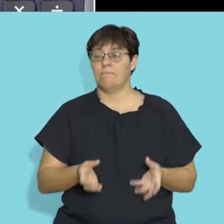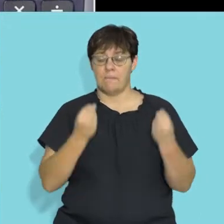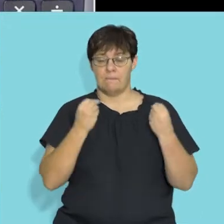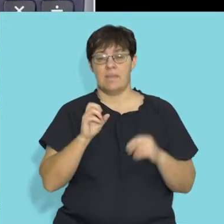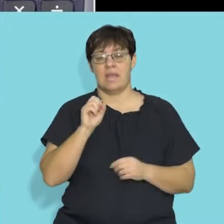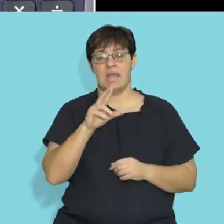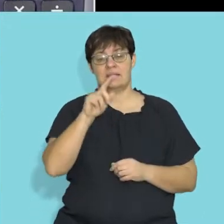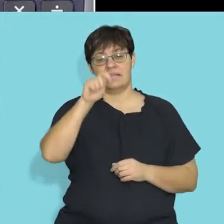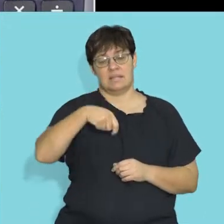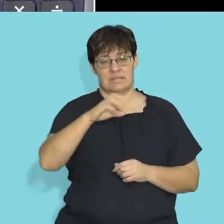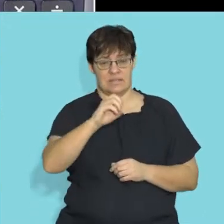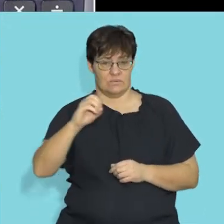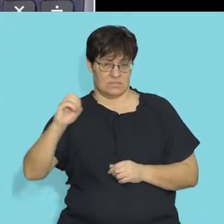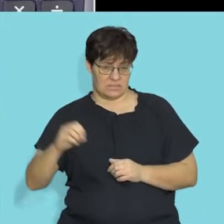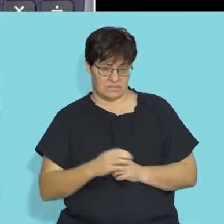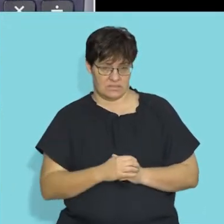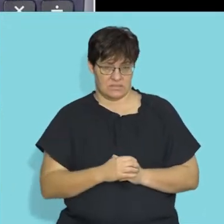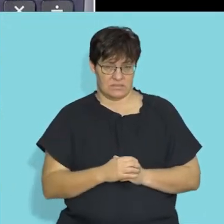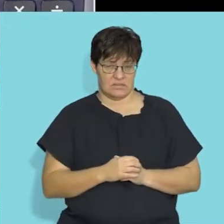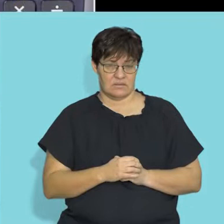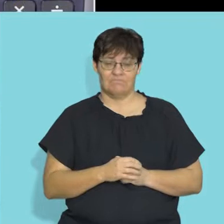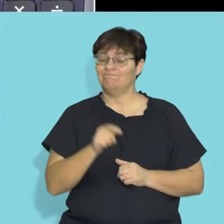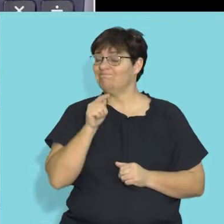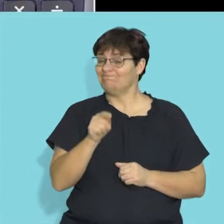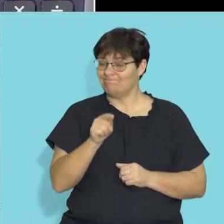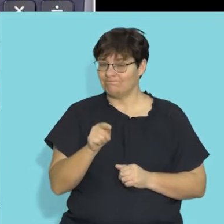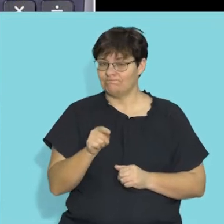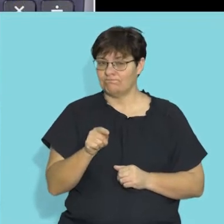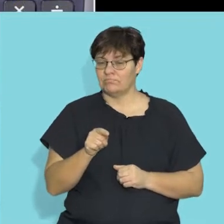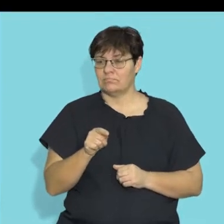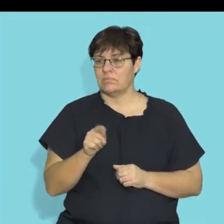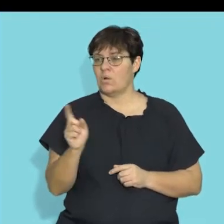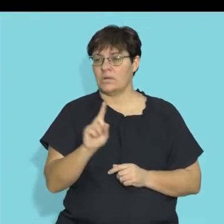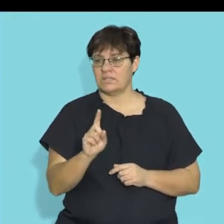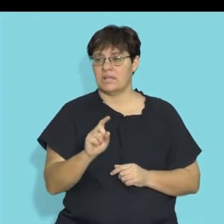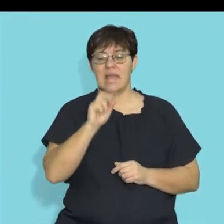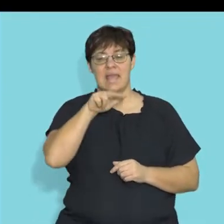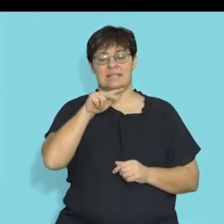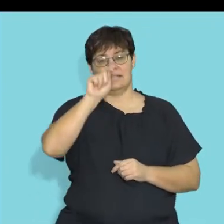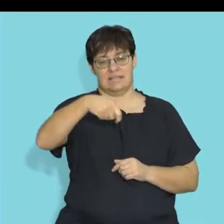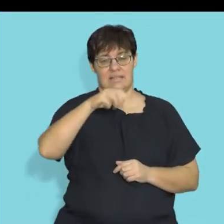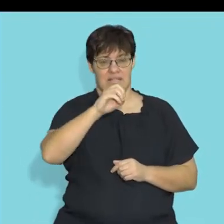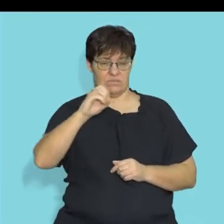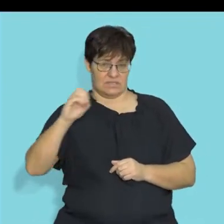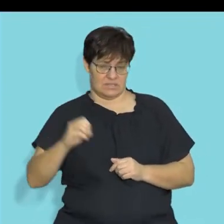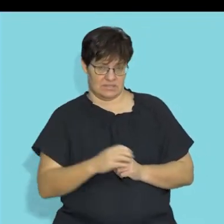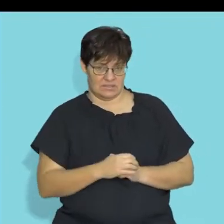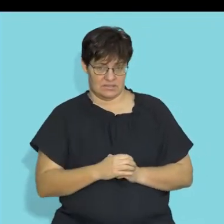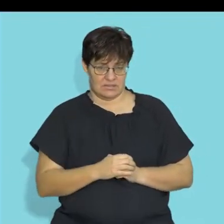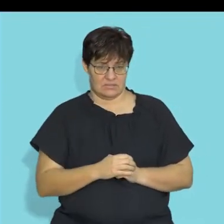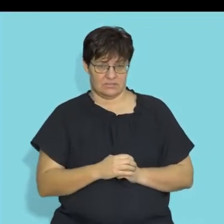will give you a figure of 18,000 Rand. So this figure here is your 18,000 Rand.